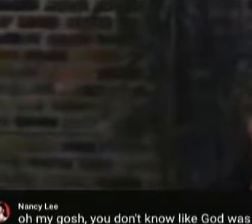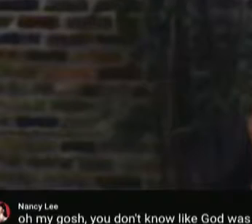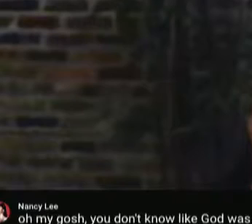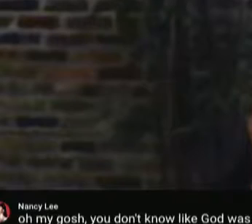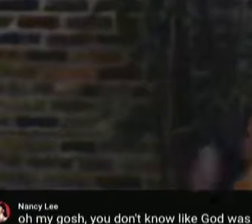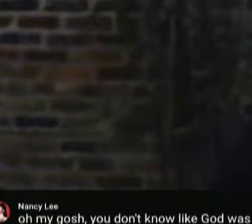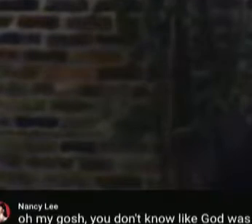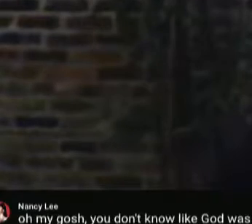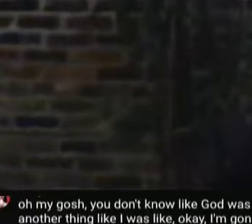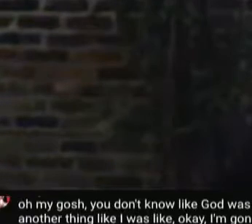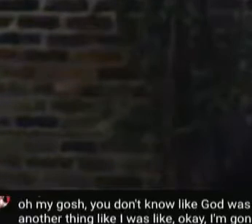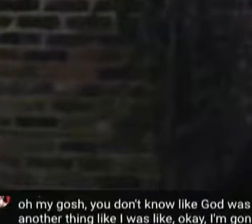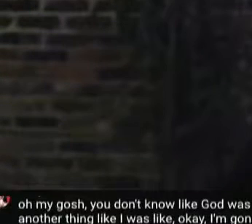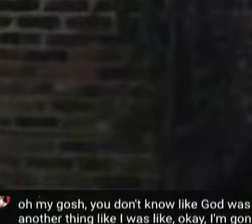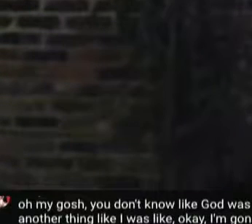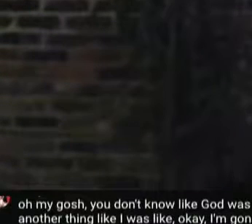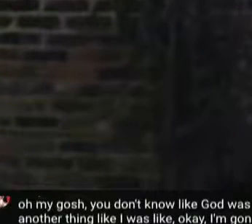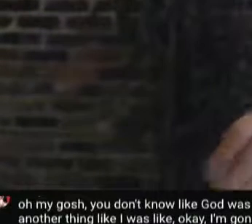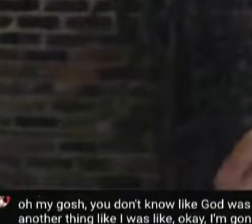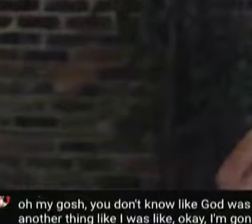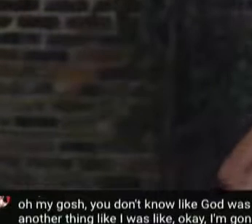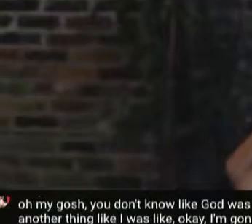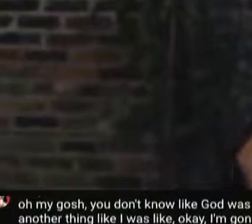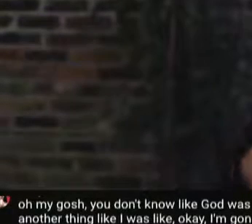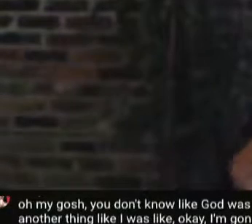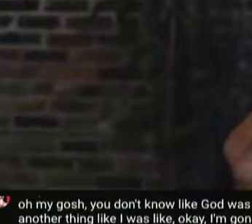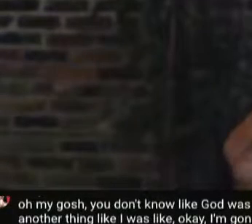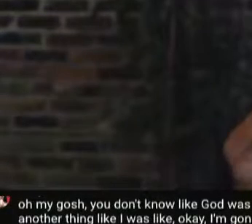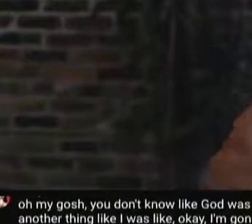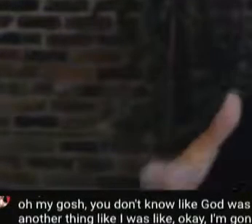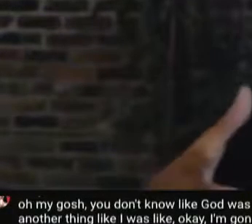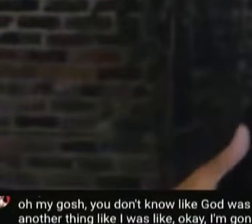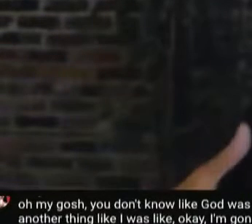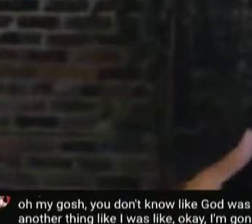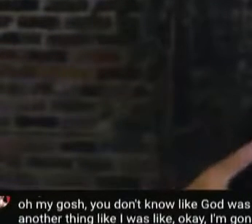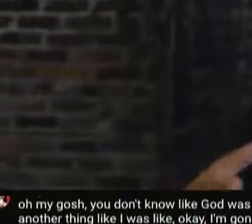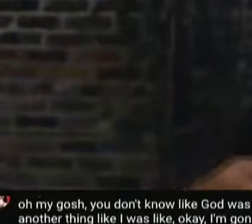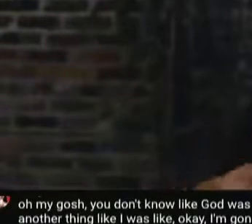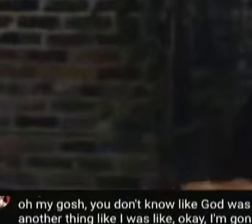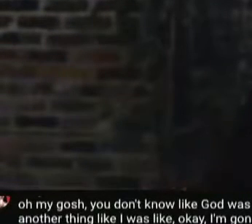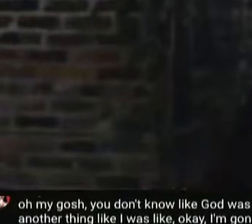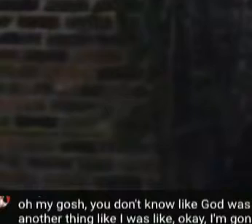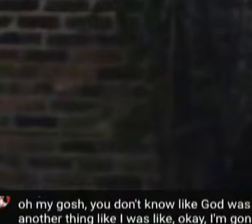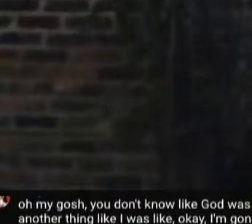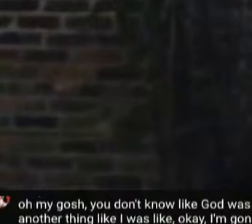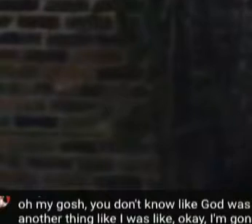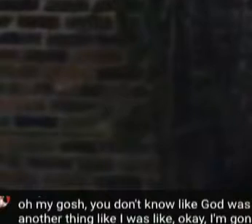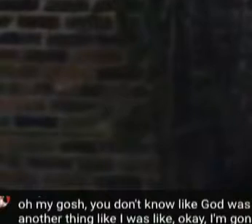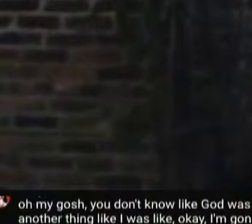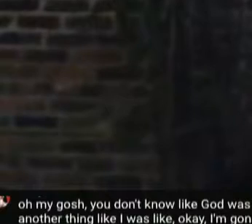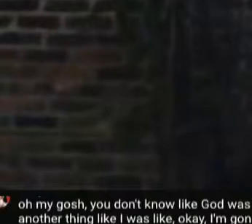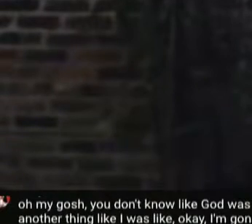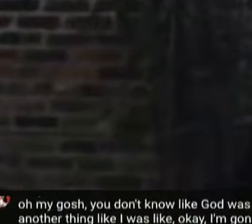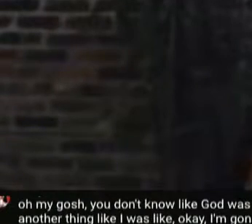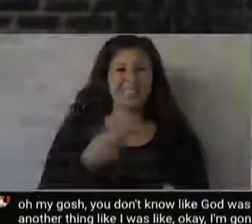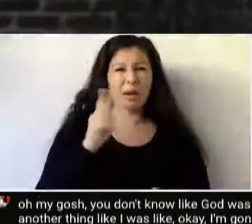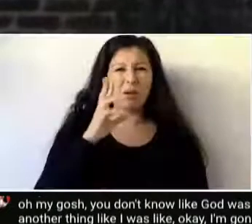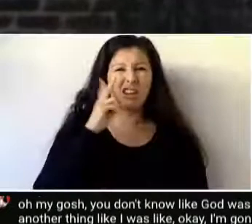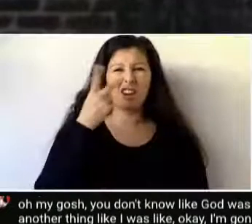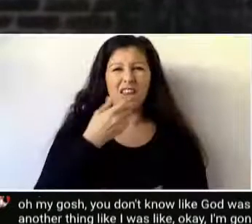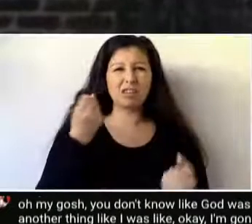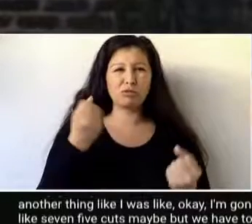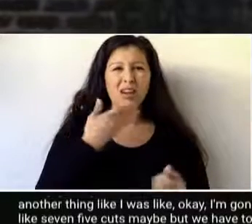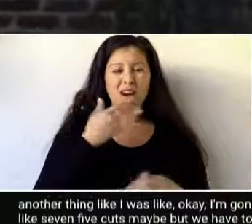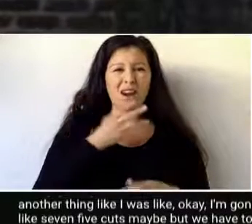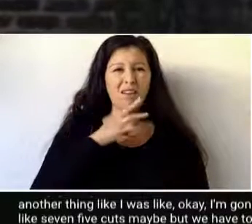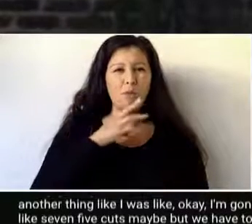creative technologists at the NFB helped with some rotoscoping, because there was too much sandbars. Like, I was like, oh, I didn't really like the sandbars, it didn't look watery enough, so he